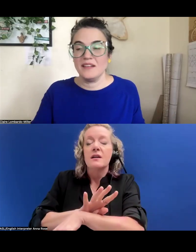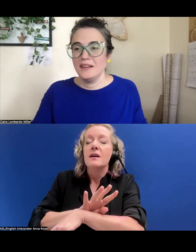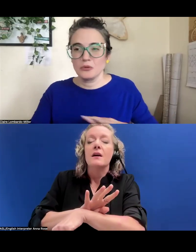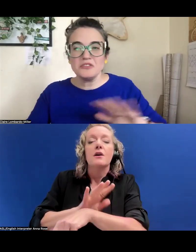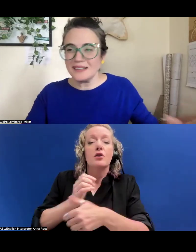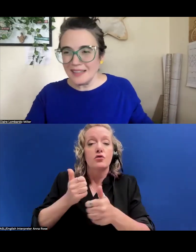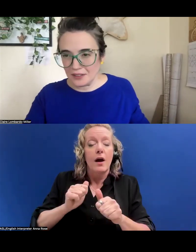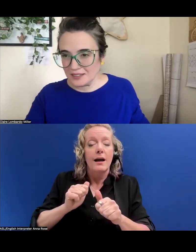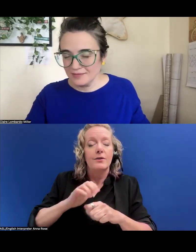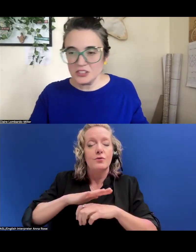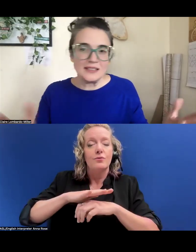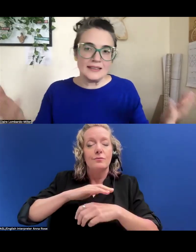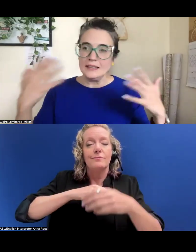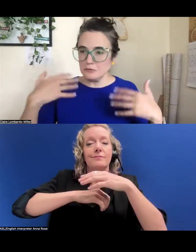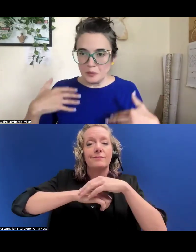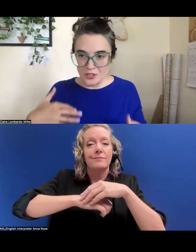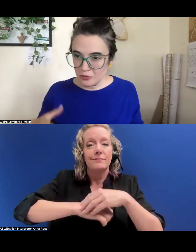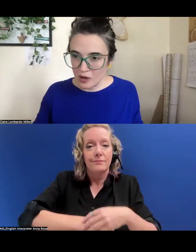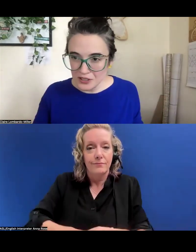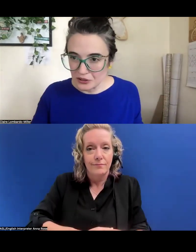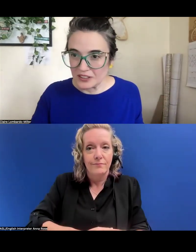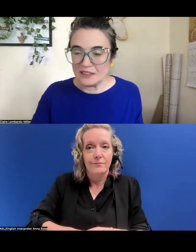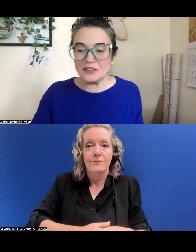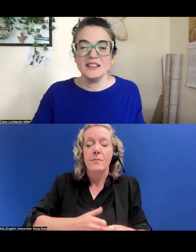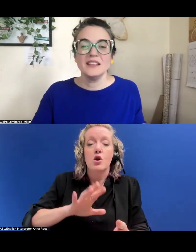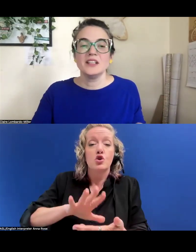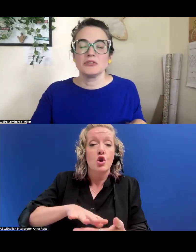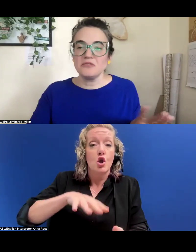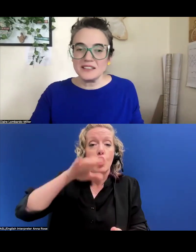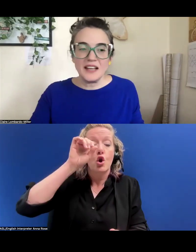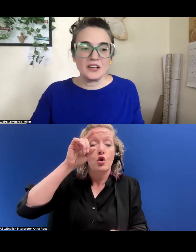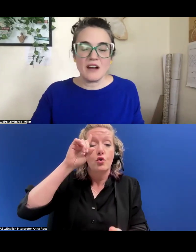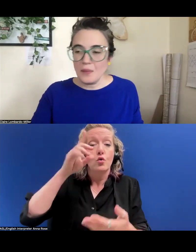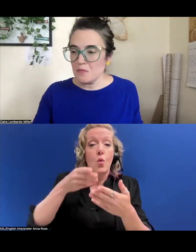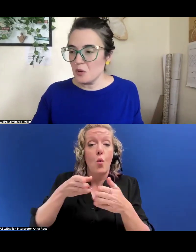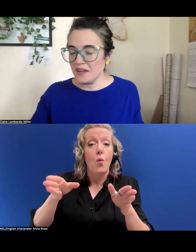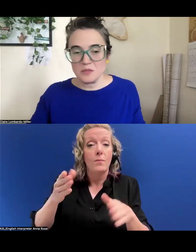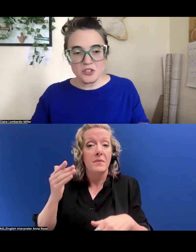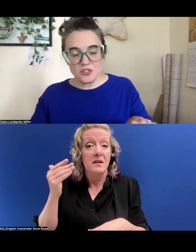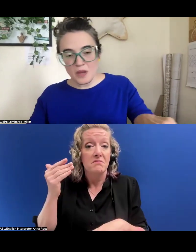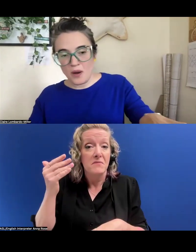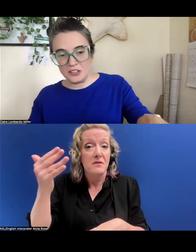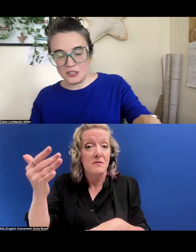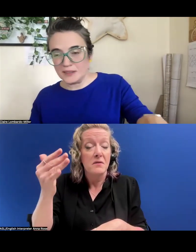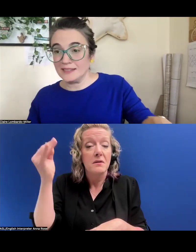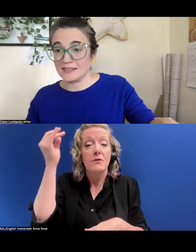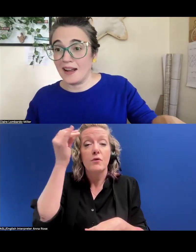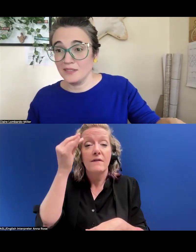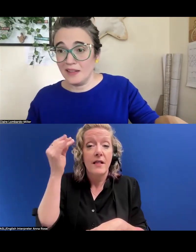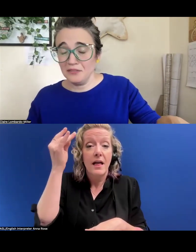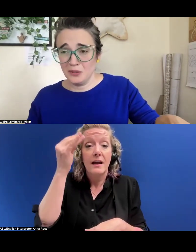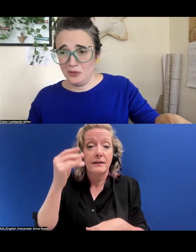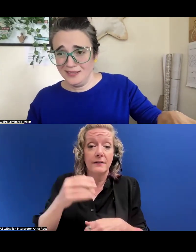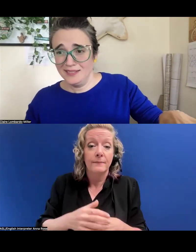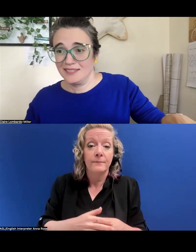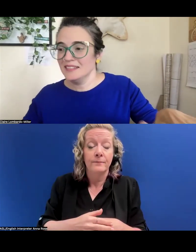moment. Reflect later. Just let the information wash over you. Reflect later, not in the moment. As much as you may want to look like this guy on the